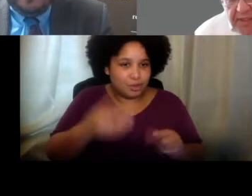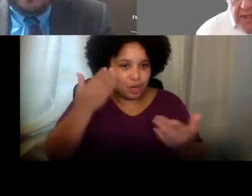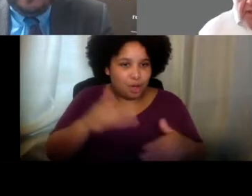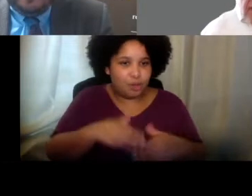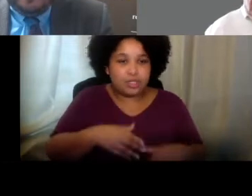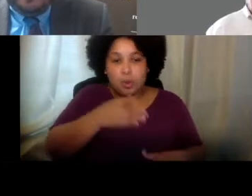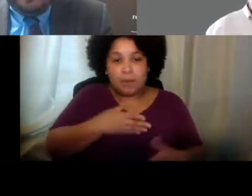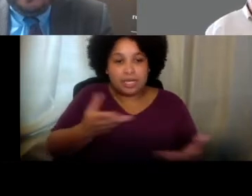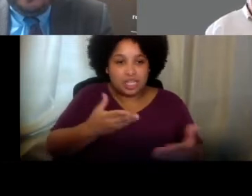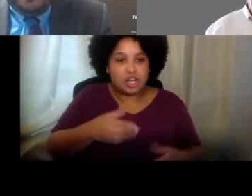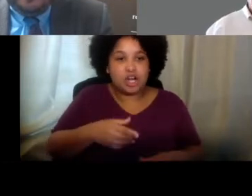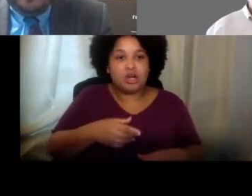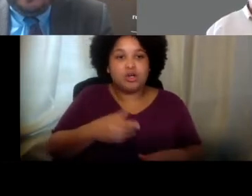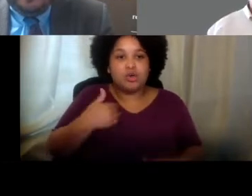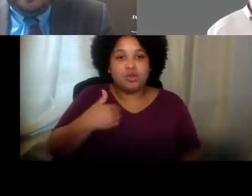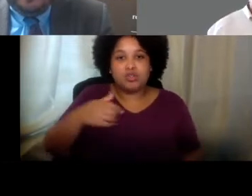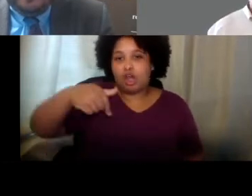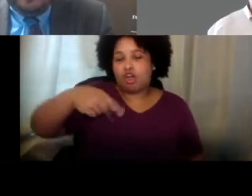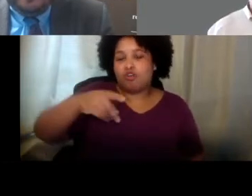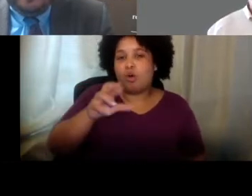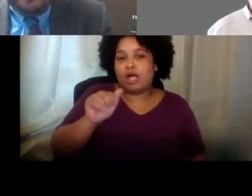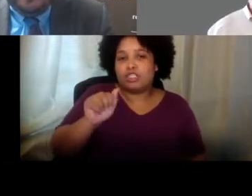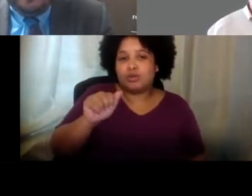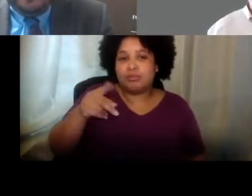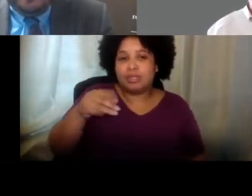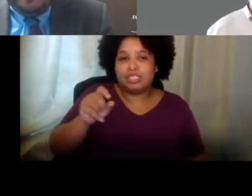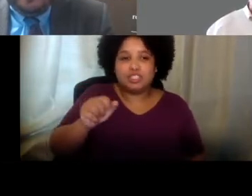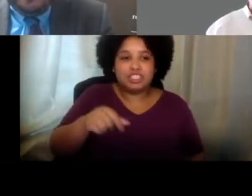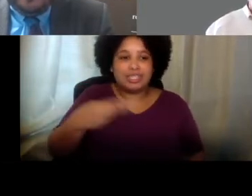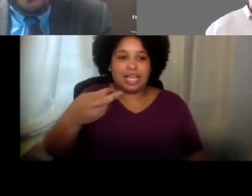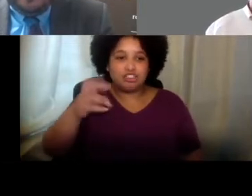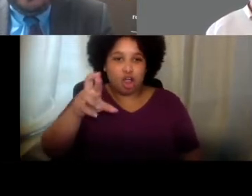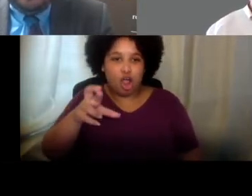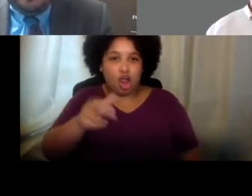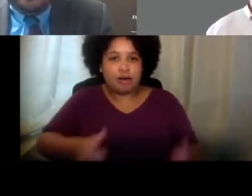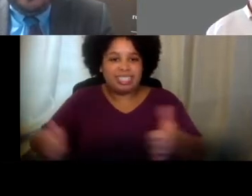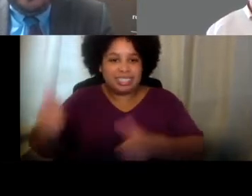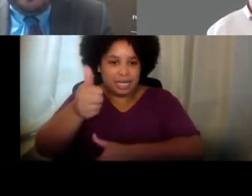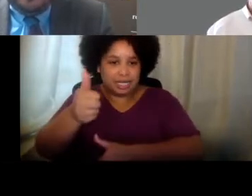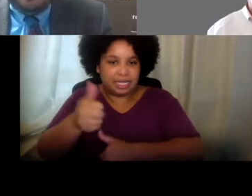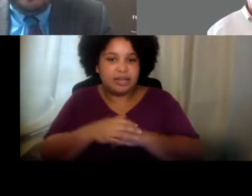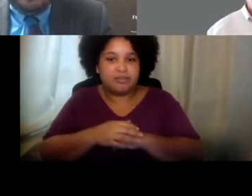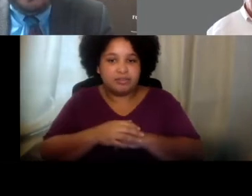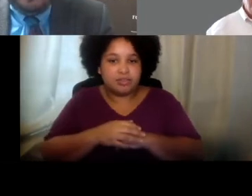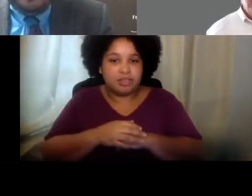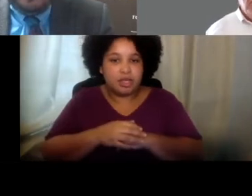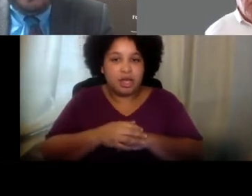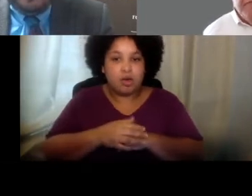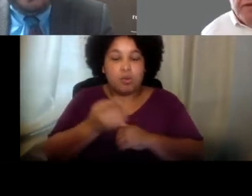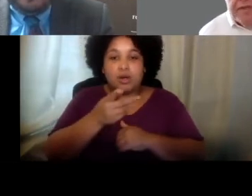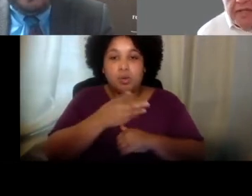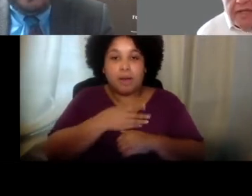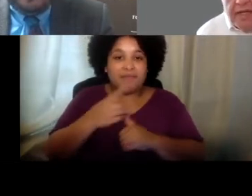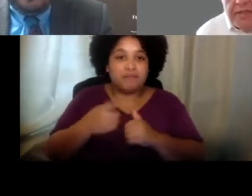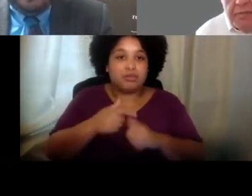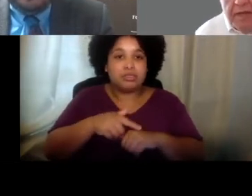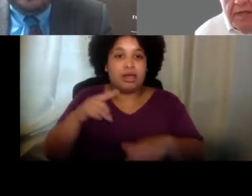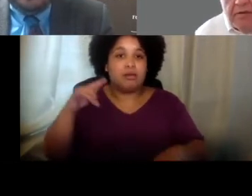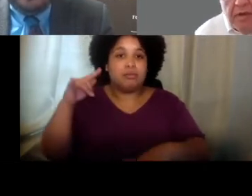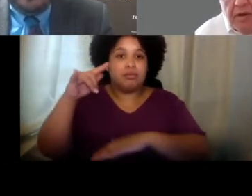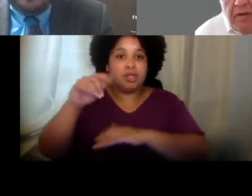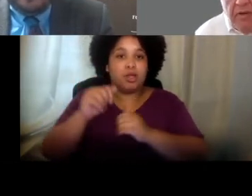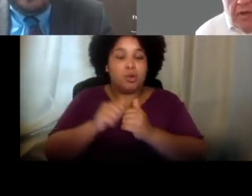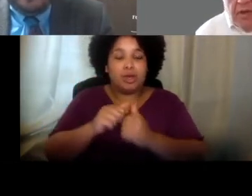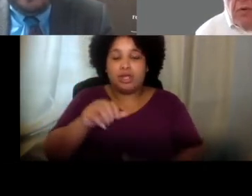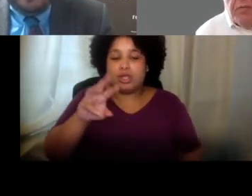quadriplegic, and she's an HR executive. There's another woman that flew for the first time with wayfaring technology about a